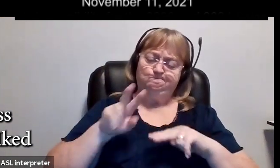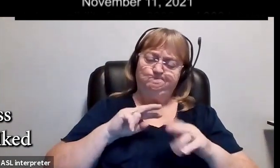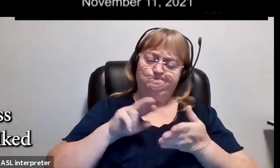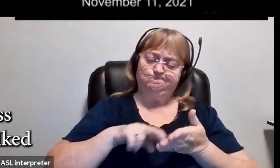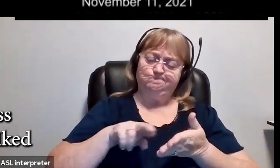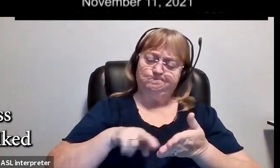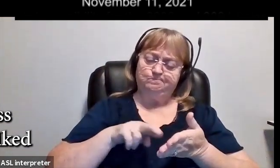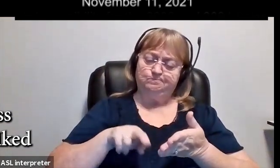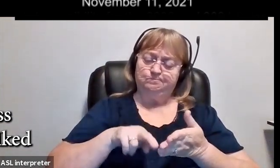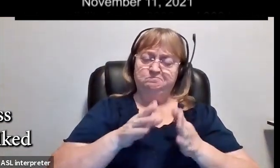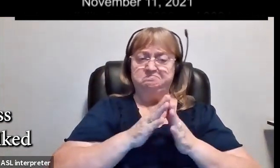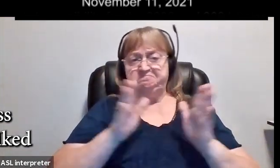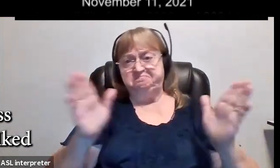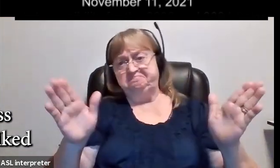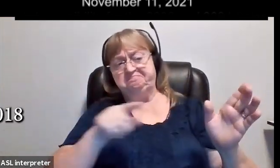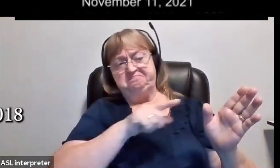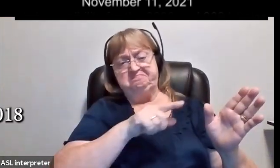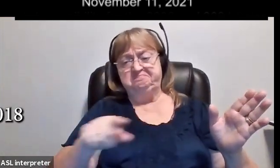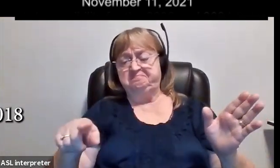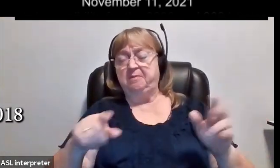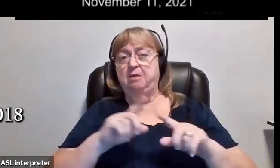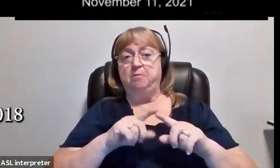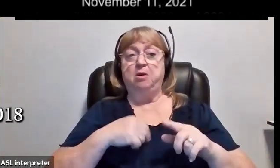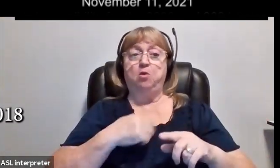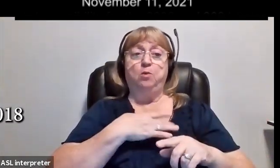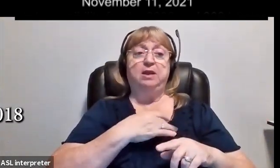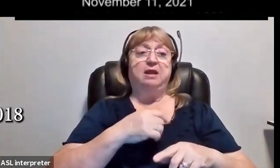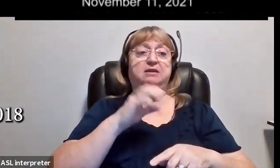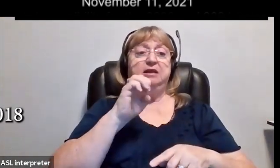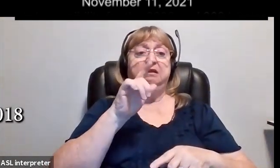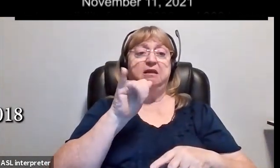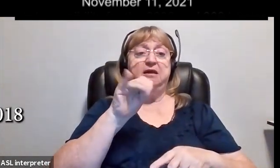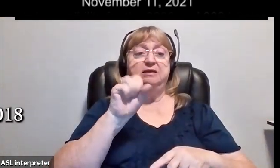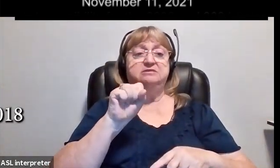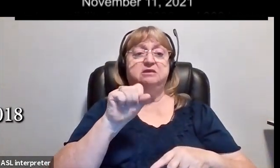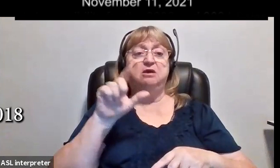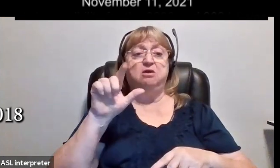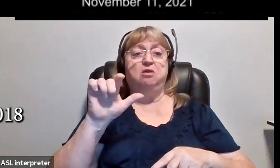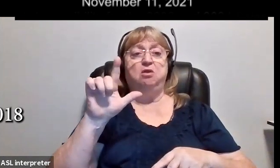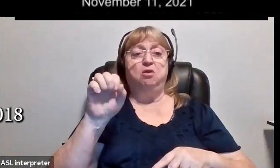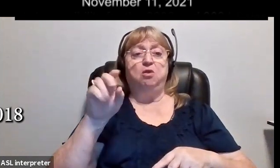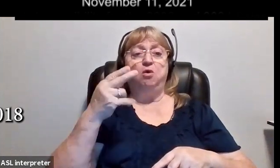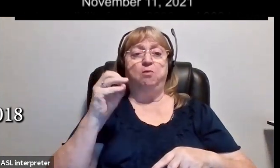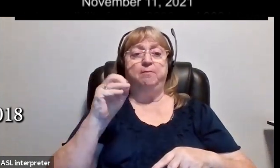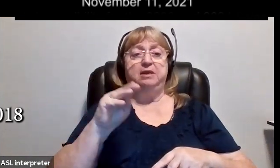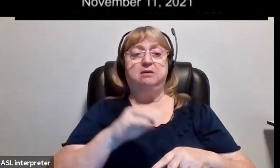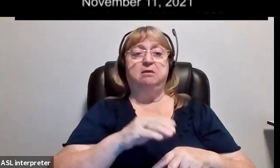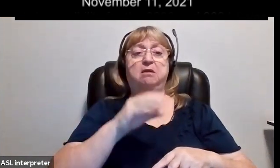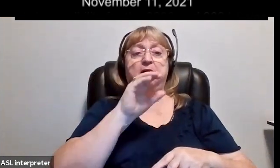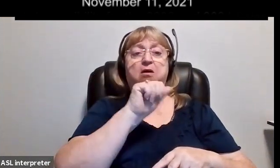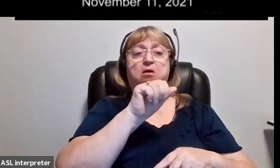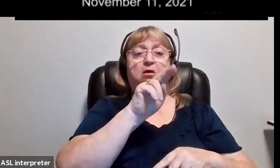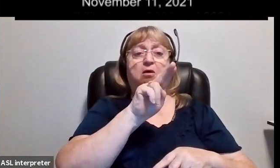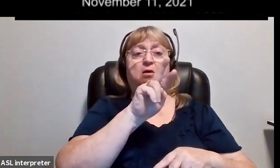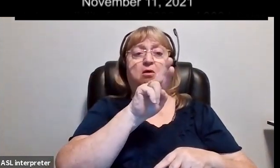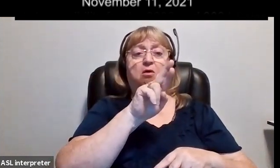a wide area, but one that we really liked was Elias Lohman, Orr, and Wald, 2018, and that's on this slide, so you